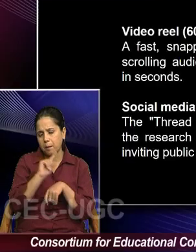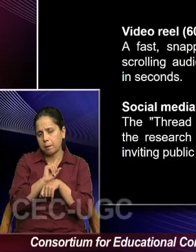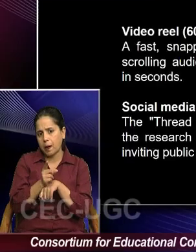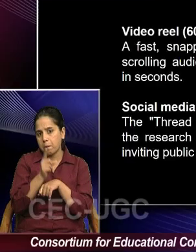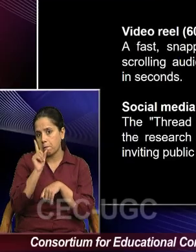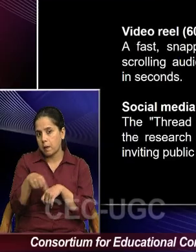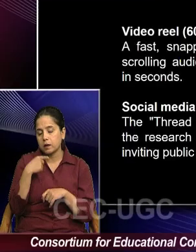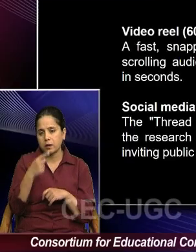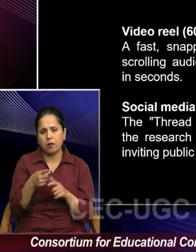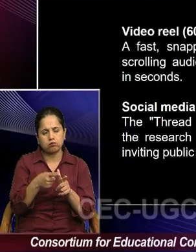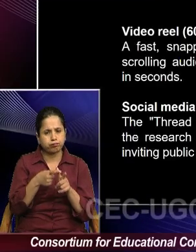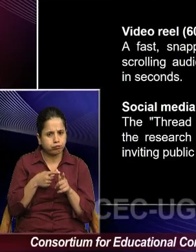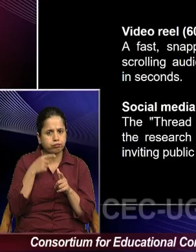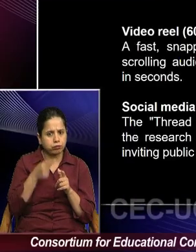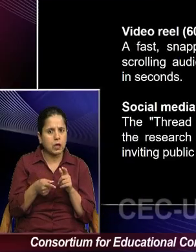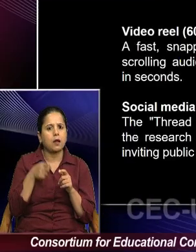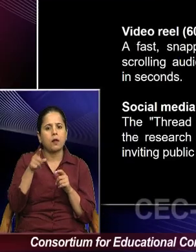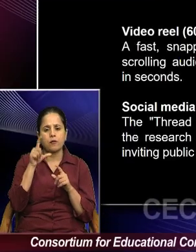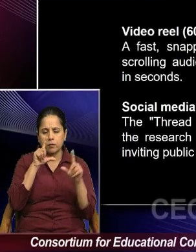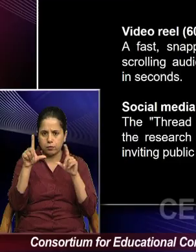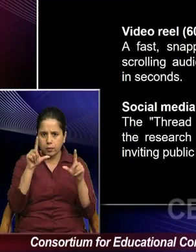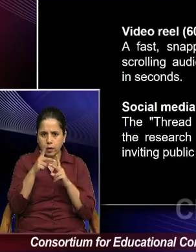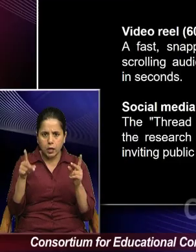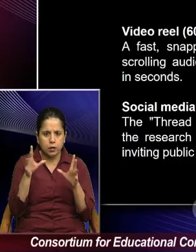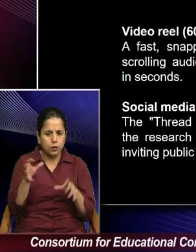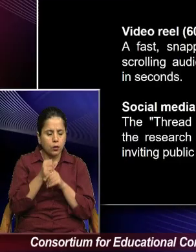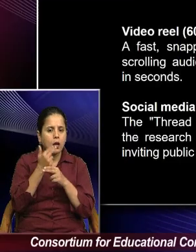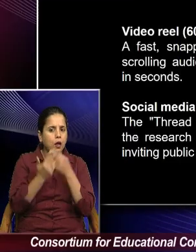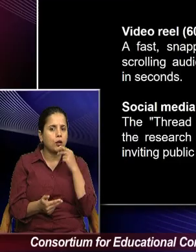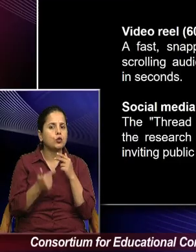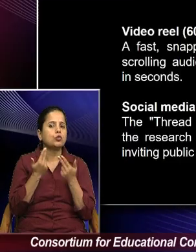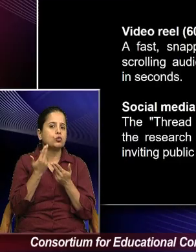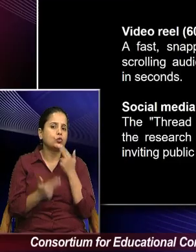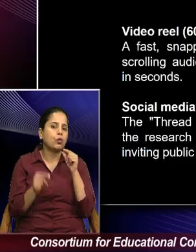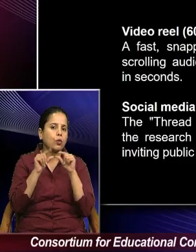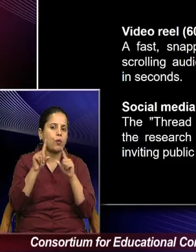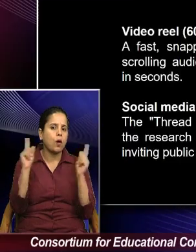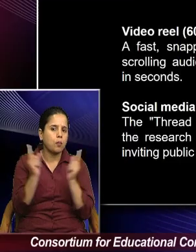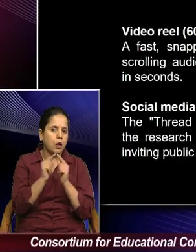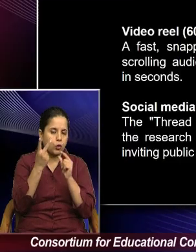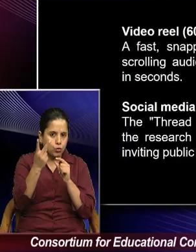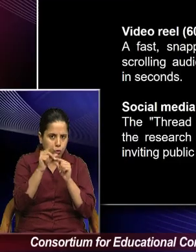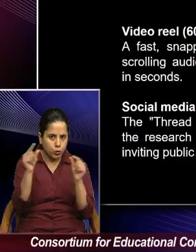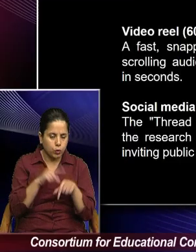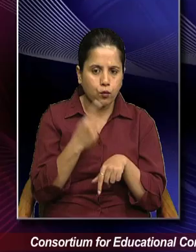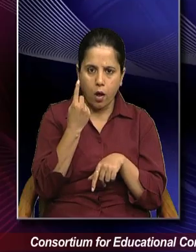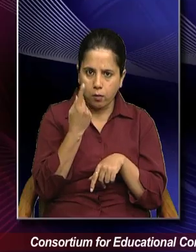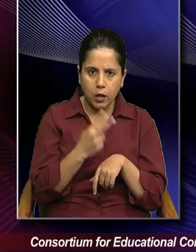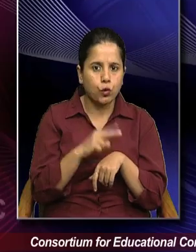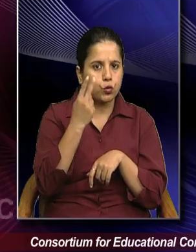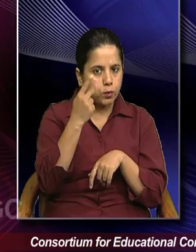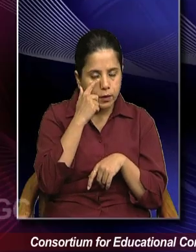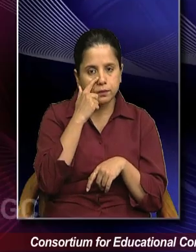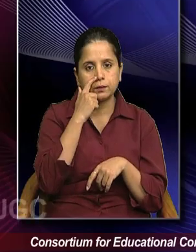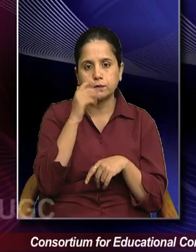vast snappy visual summary for a storyline. It may be 1 minute, 2 minute, and a